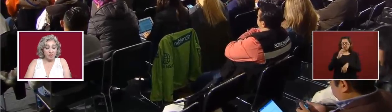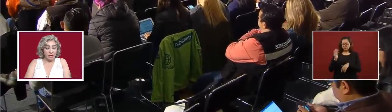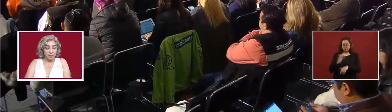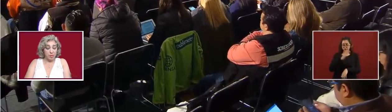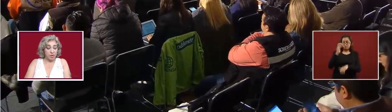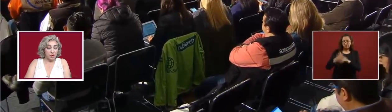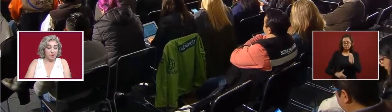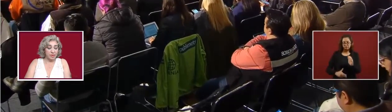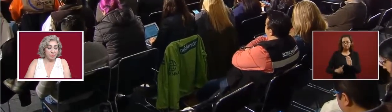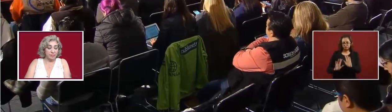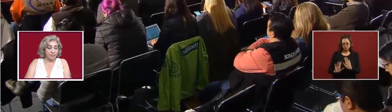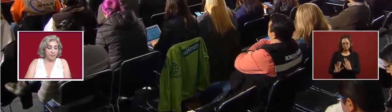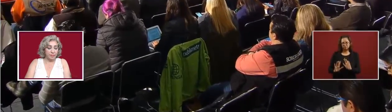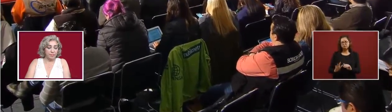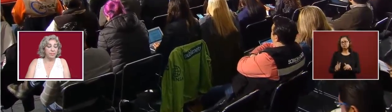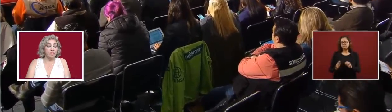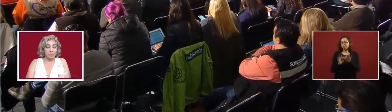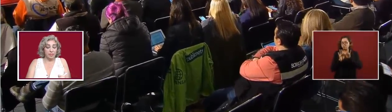is very important,